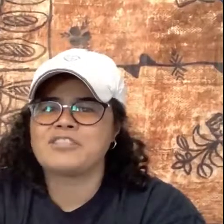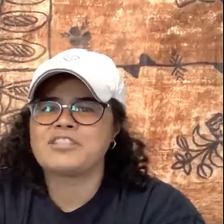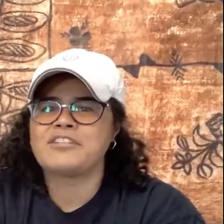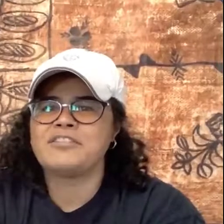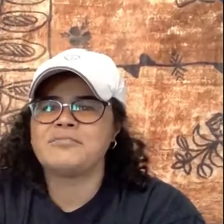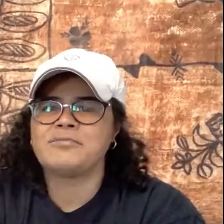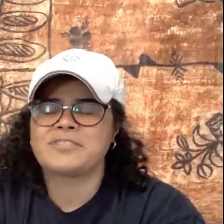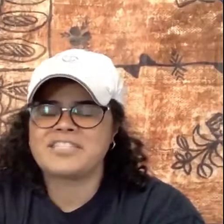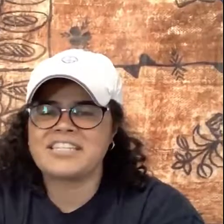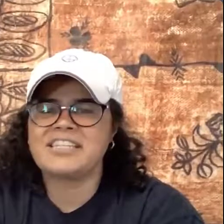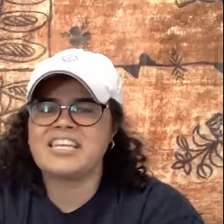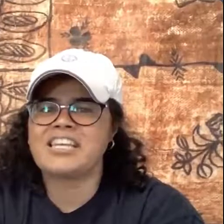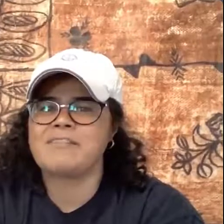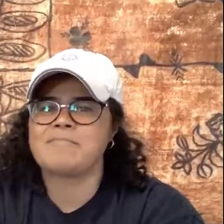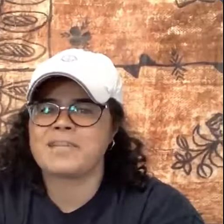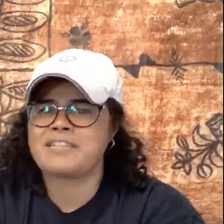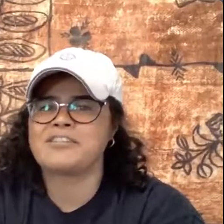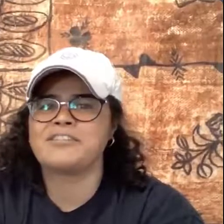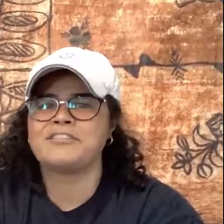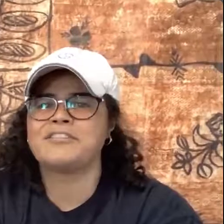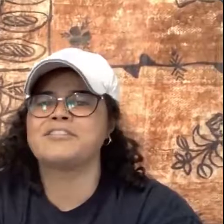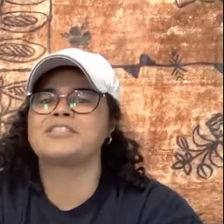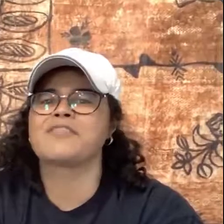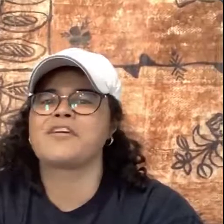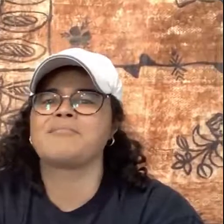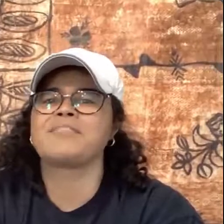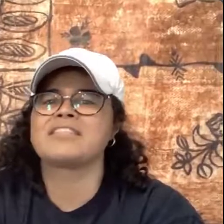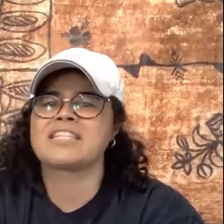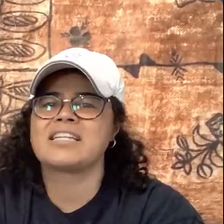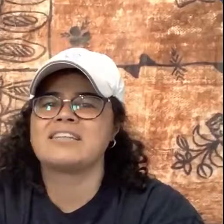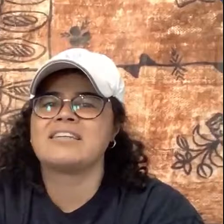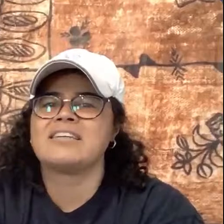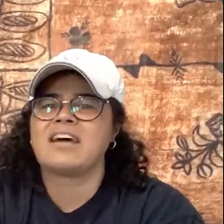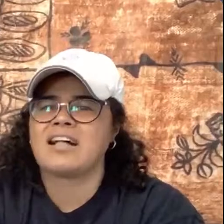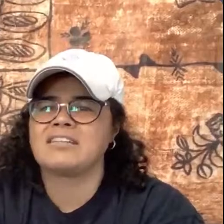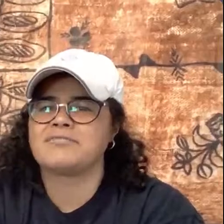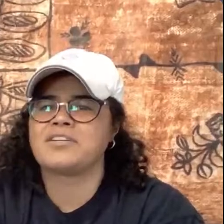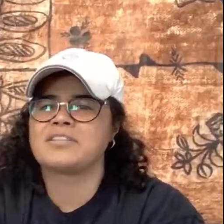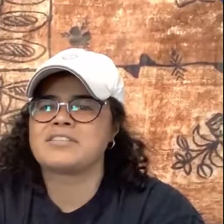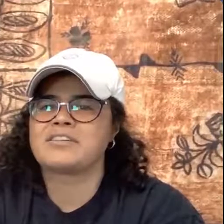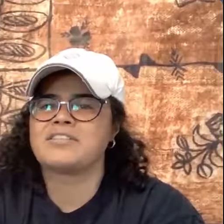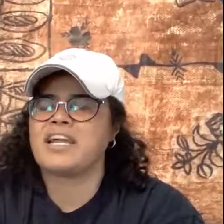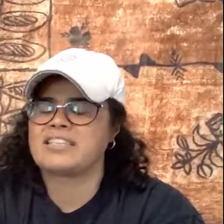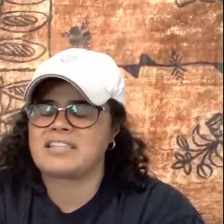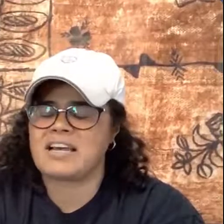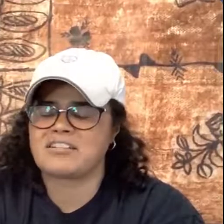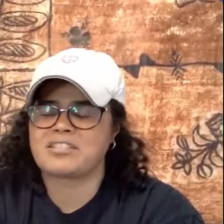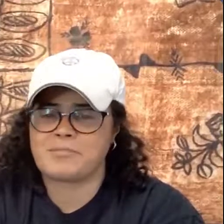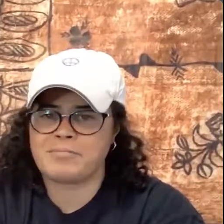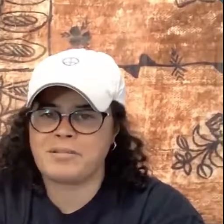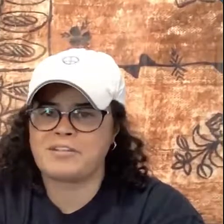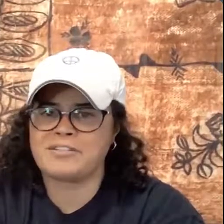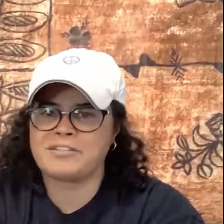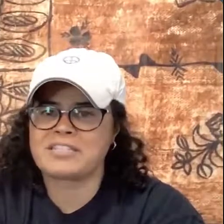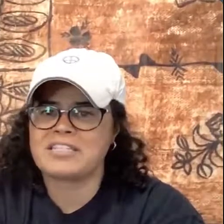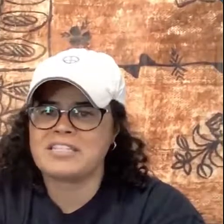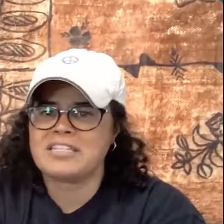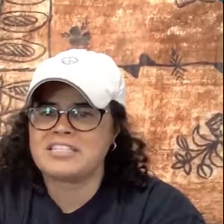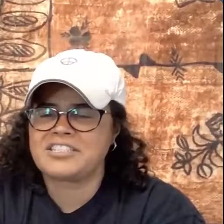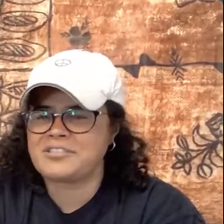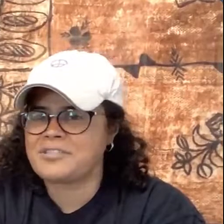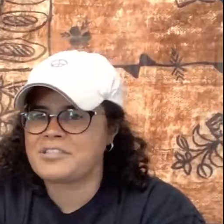and also Sydney Pinto, who is from the San Ildefonso and Taos